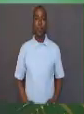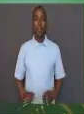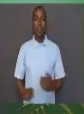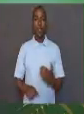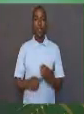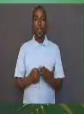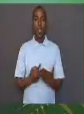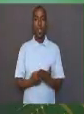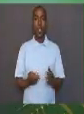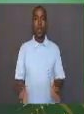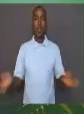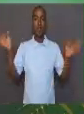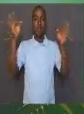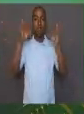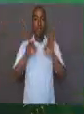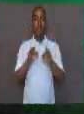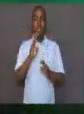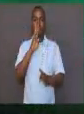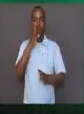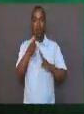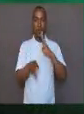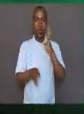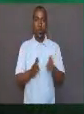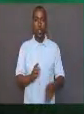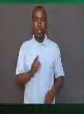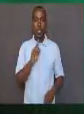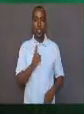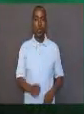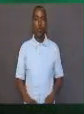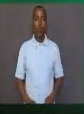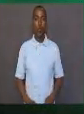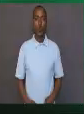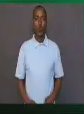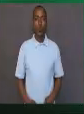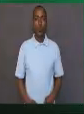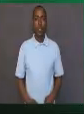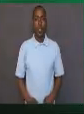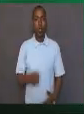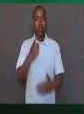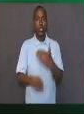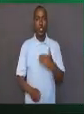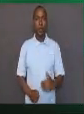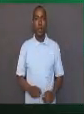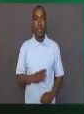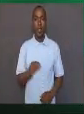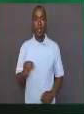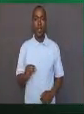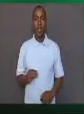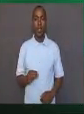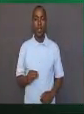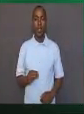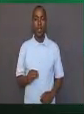was an important discovery because not only was it effective, but it